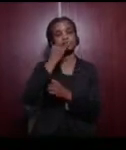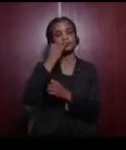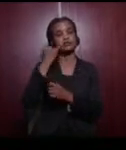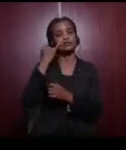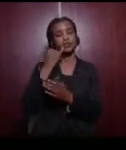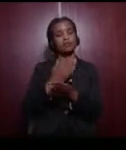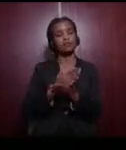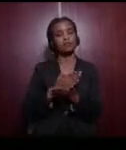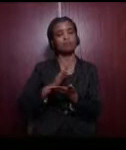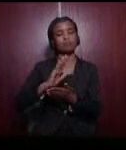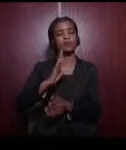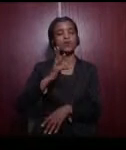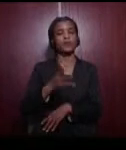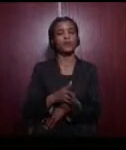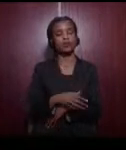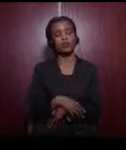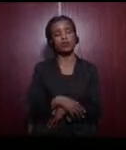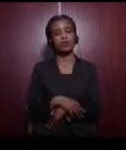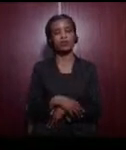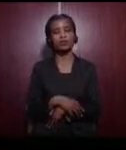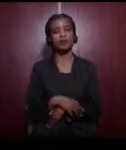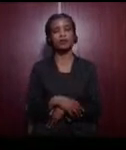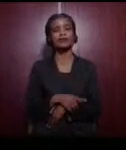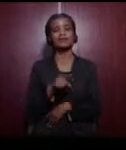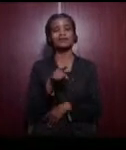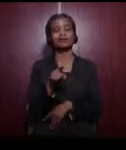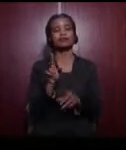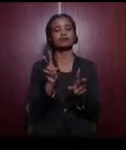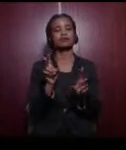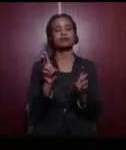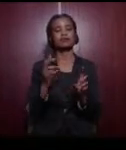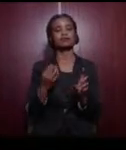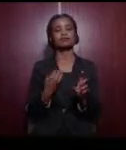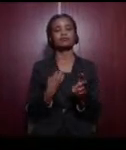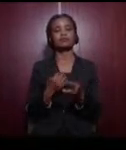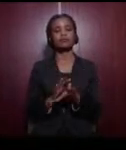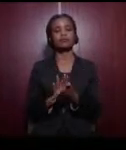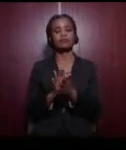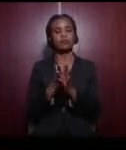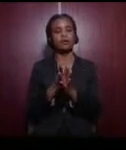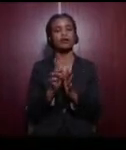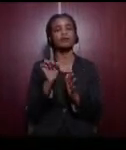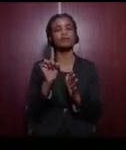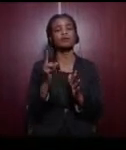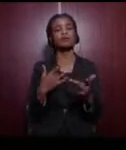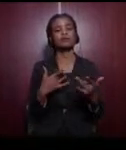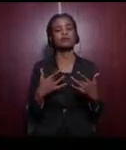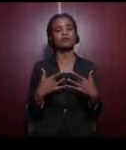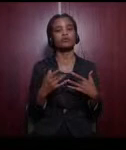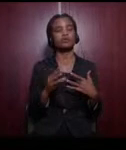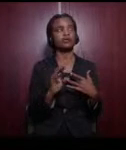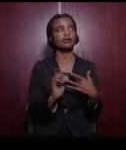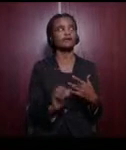of the factors that destroy our youth. But I have concerns.